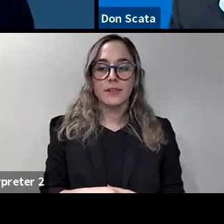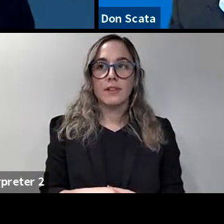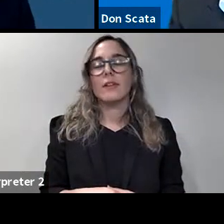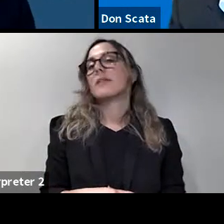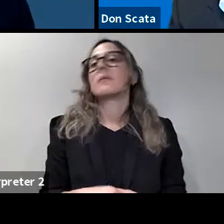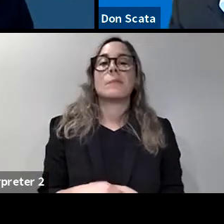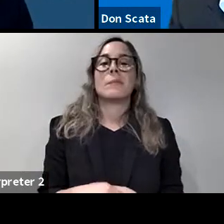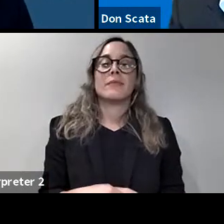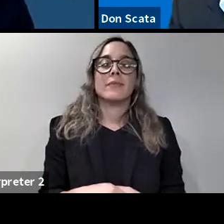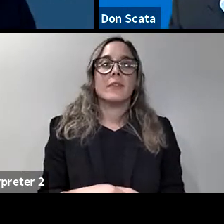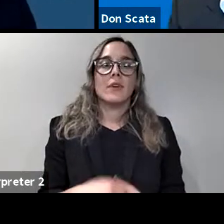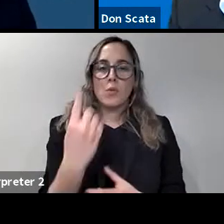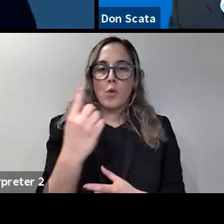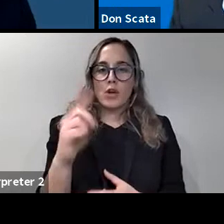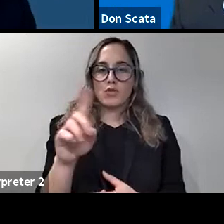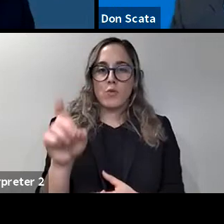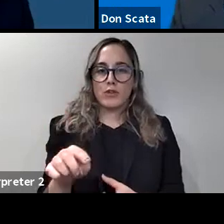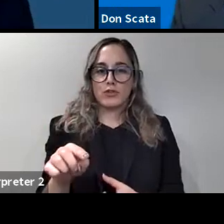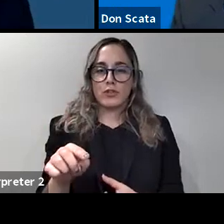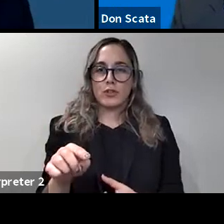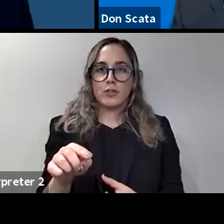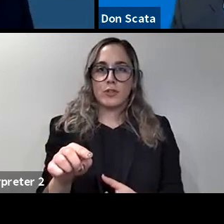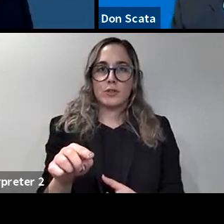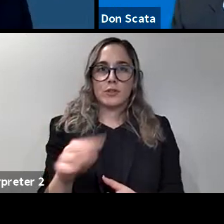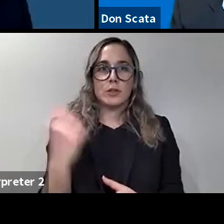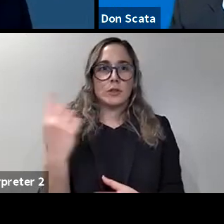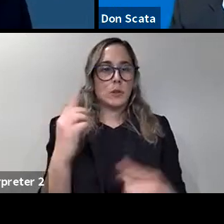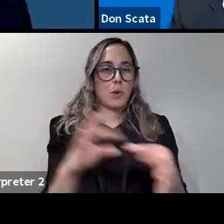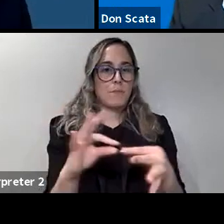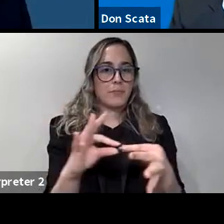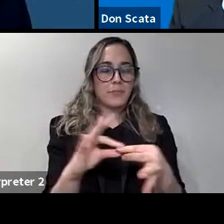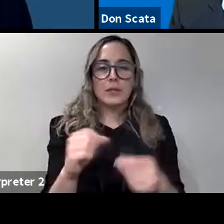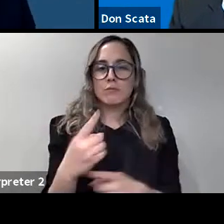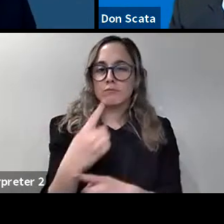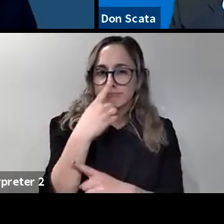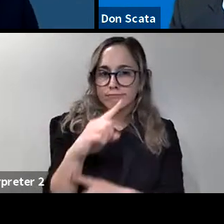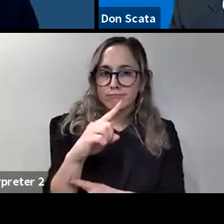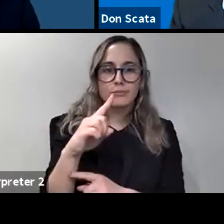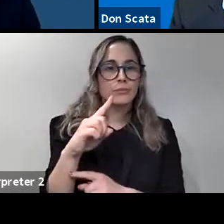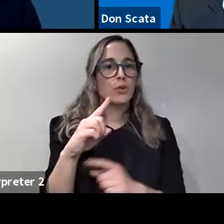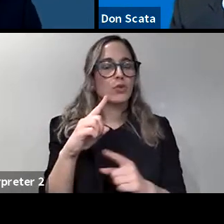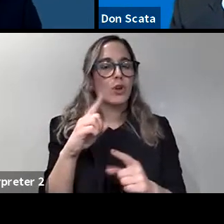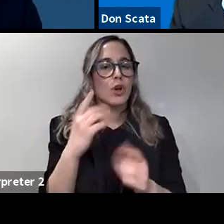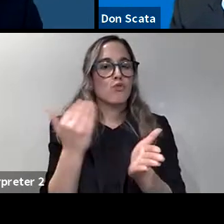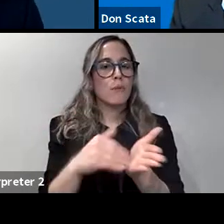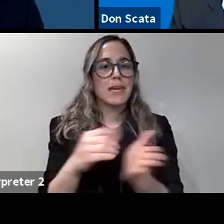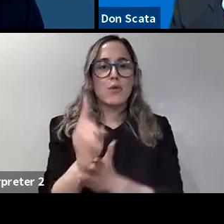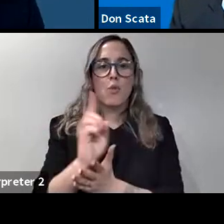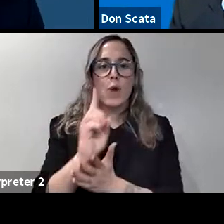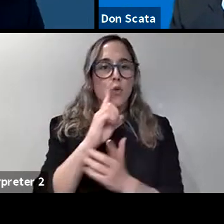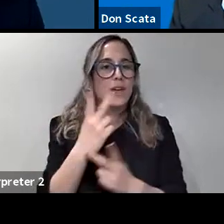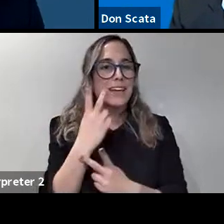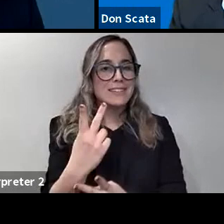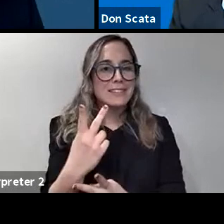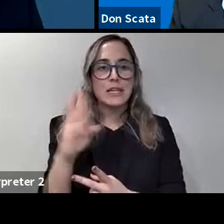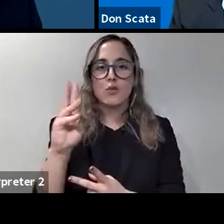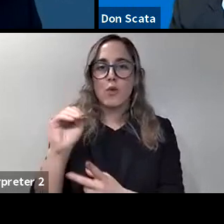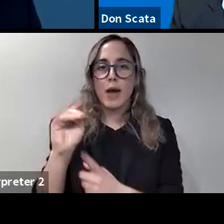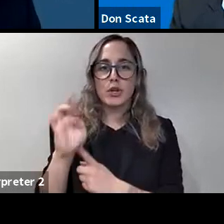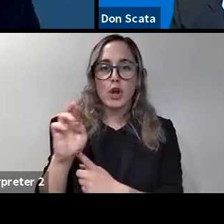There's a question. Somebody's asking if we could repeat where this webinar can be seen or